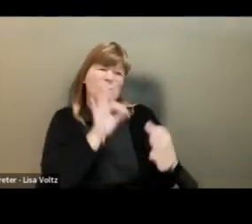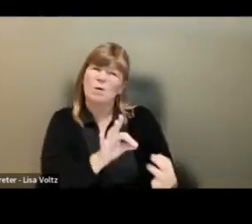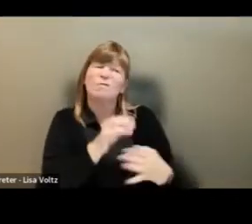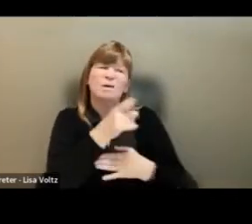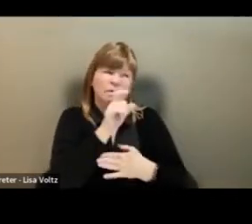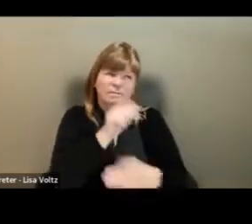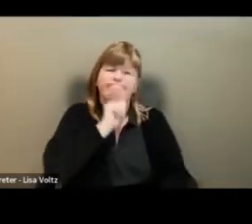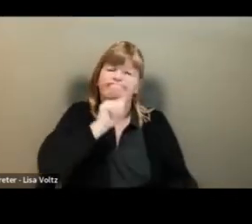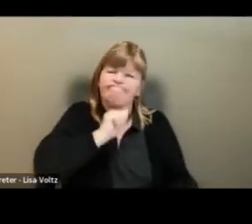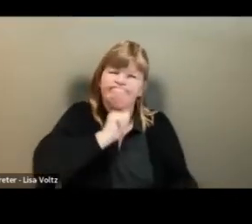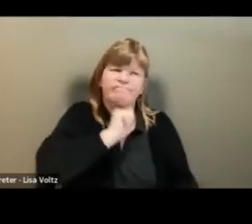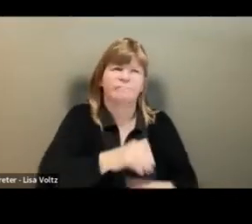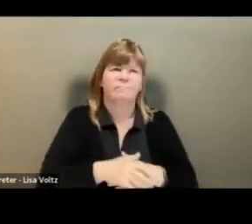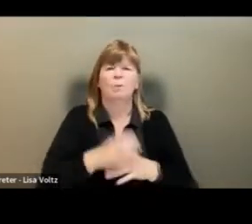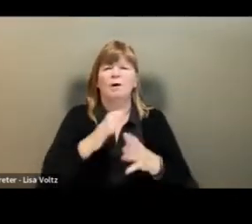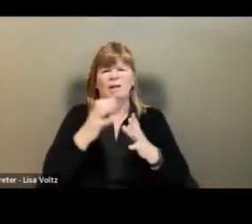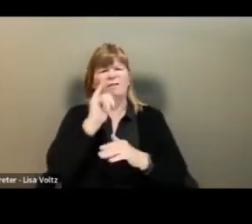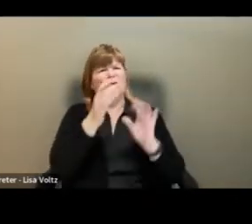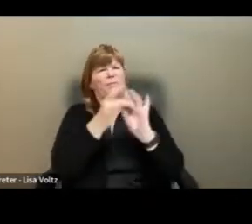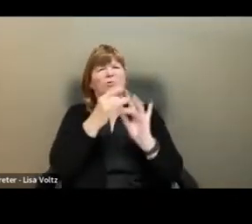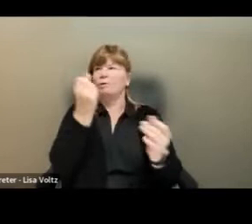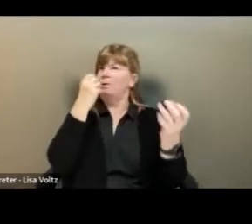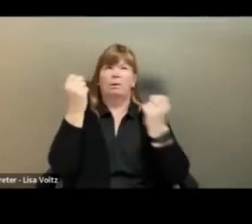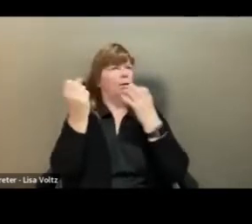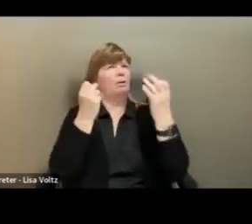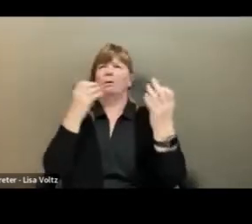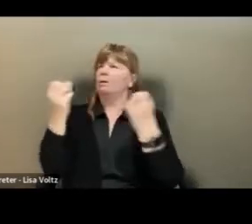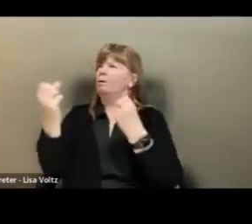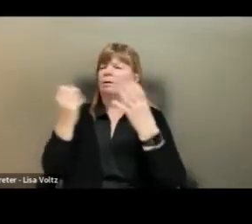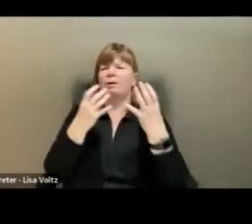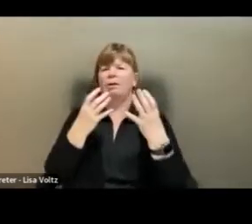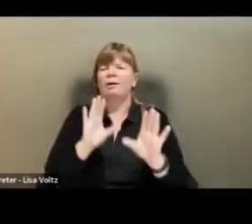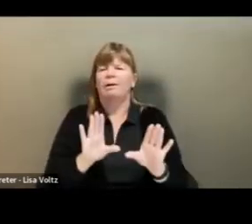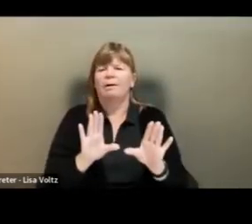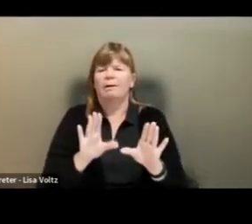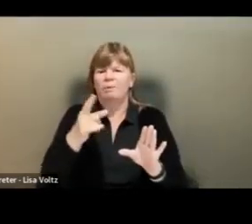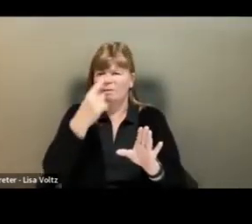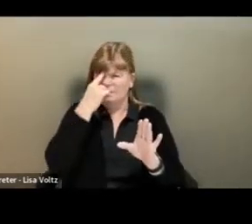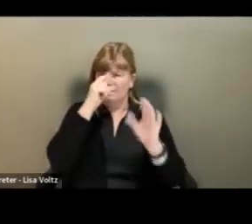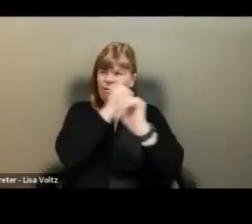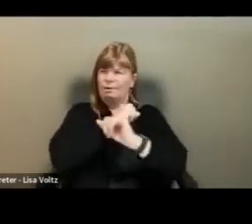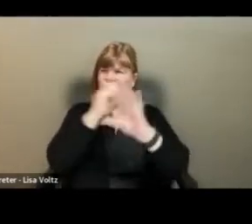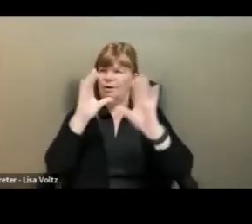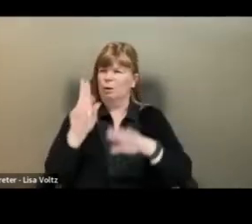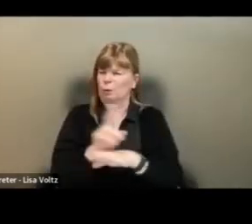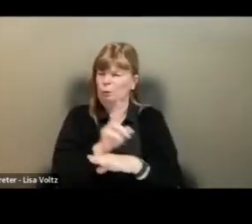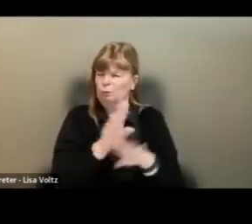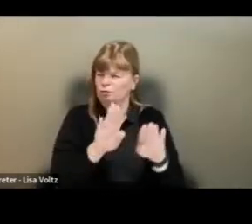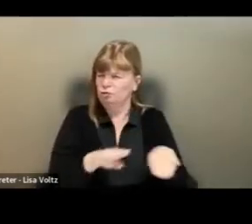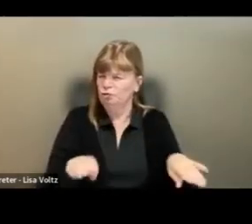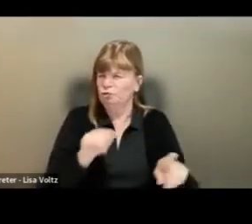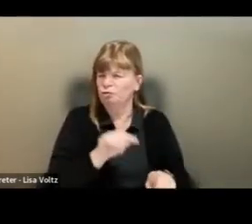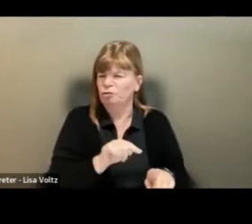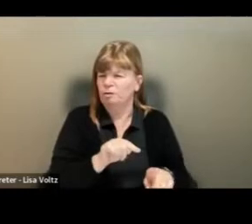stick things out. So we get a lot of messages about that. But I think when we think about using the children and really,